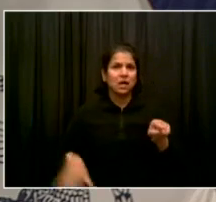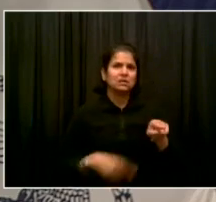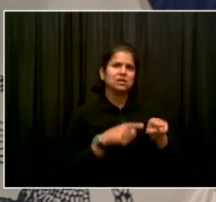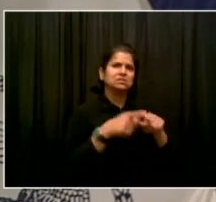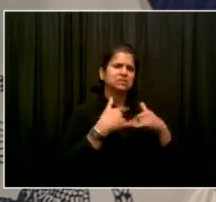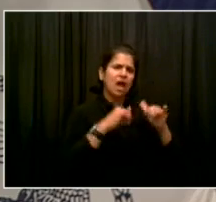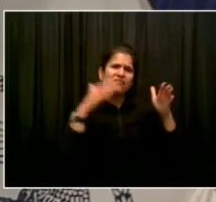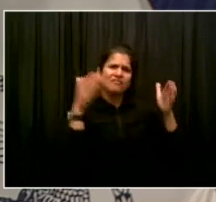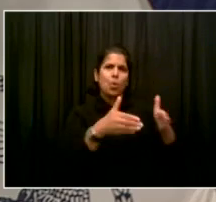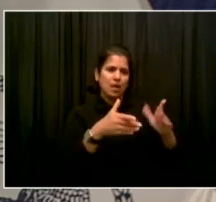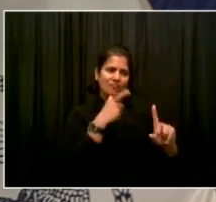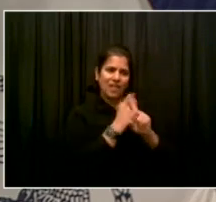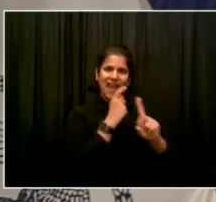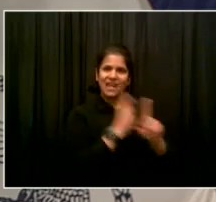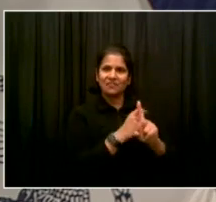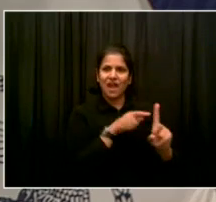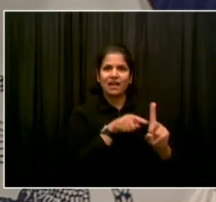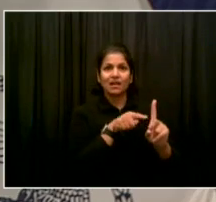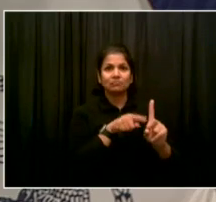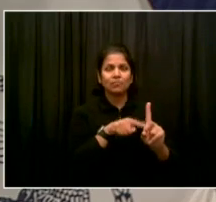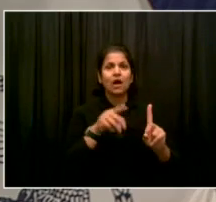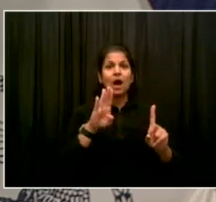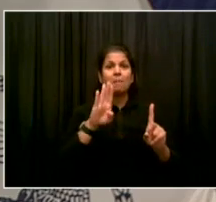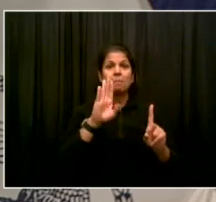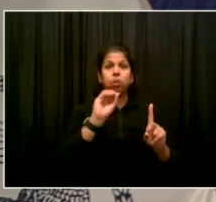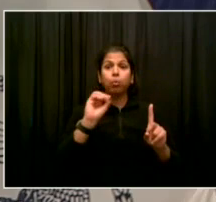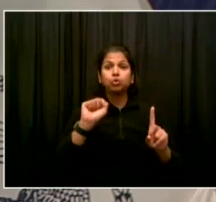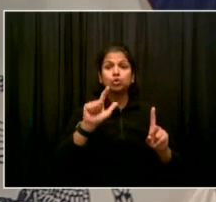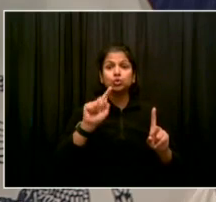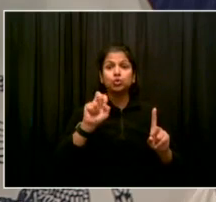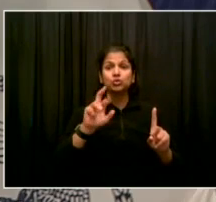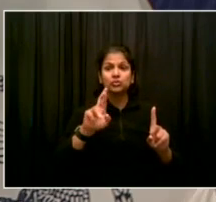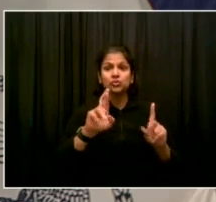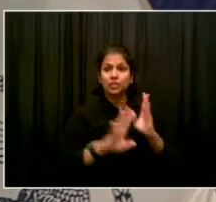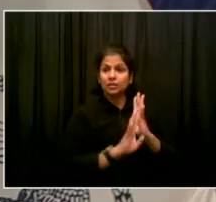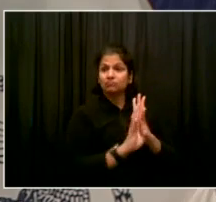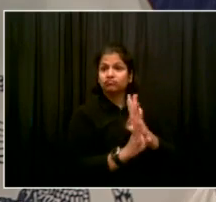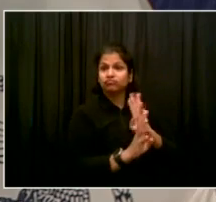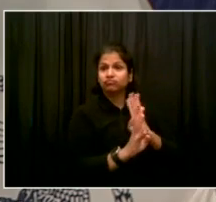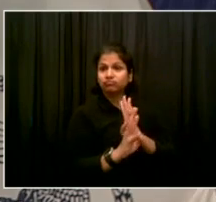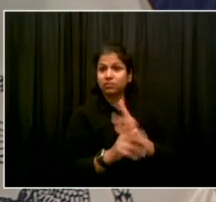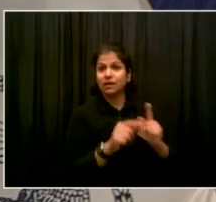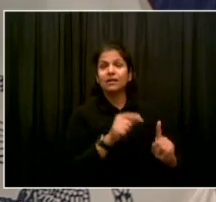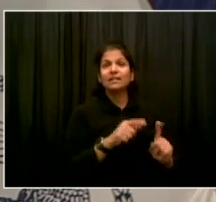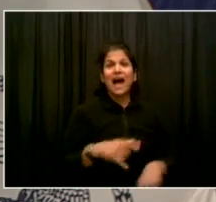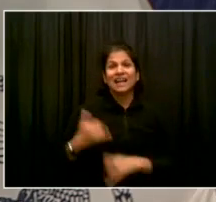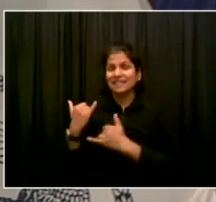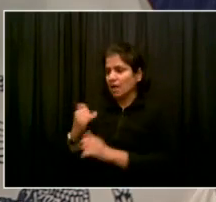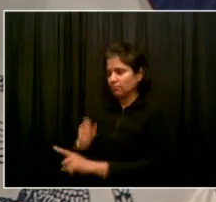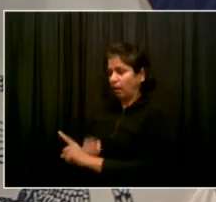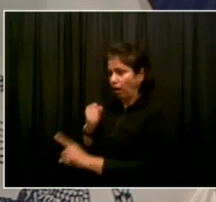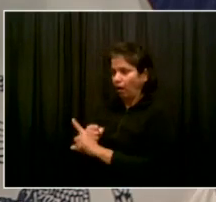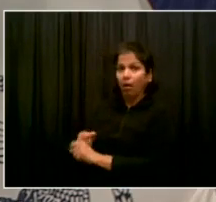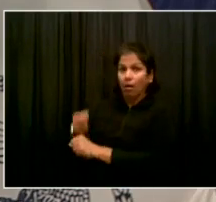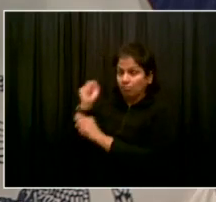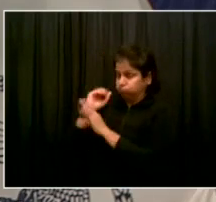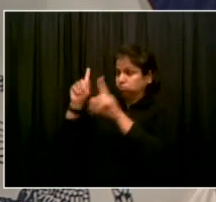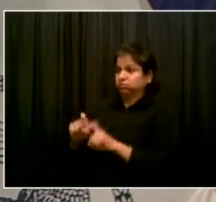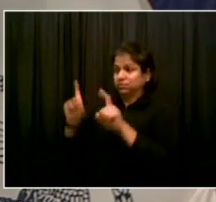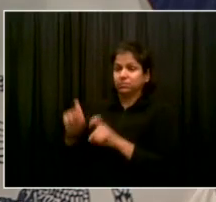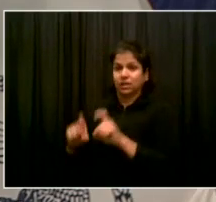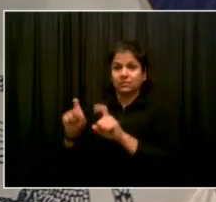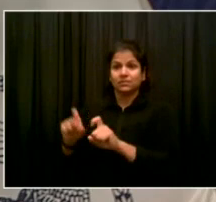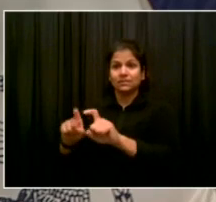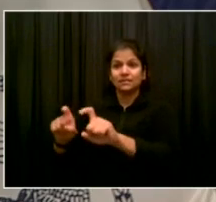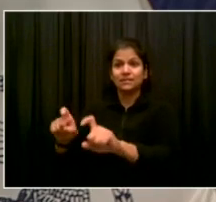be. But now we're in just constant growth pattern with testing. We're going to build out as much as we possibly can for this intensive few weeks